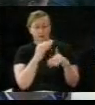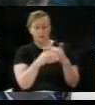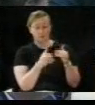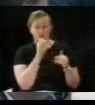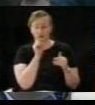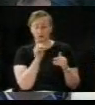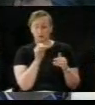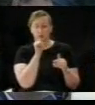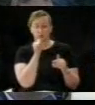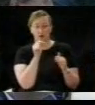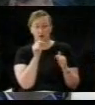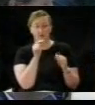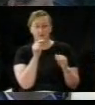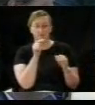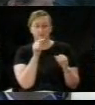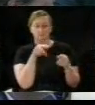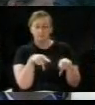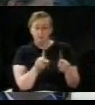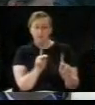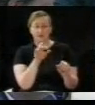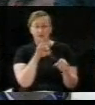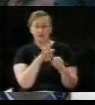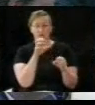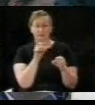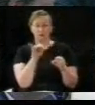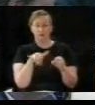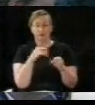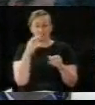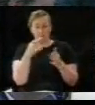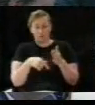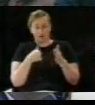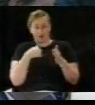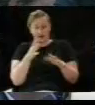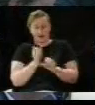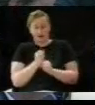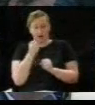And that's pretty much what I gleaned from